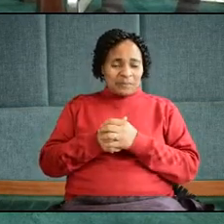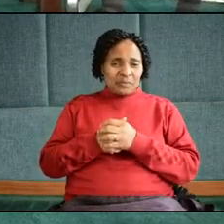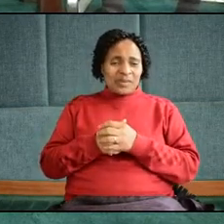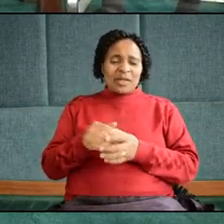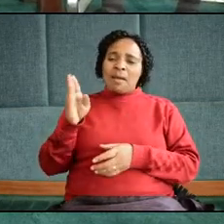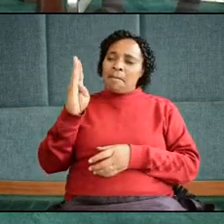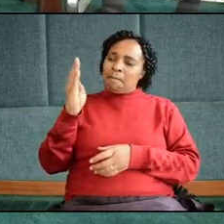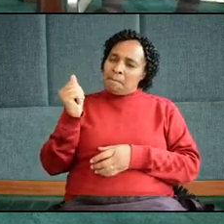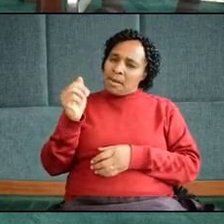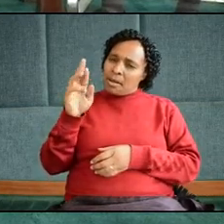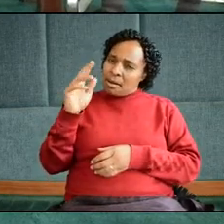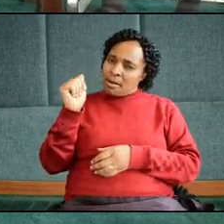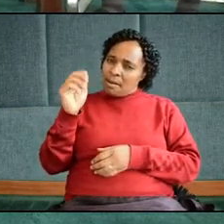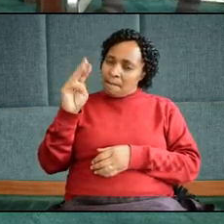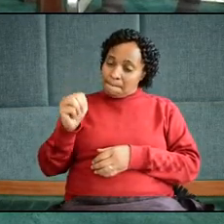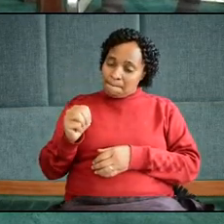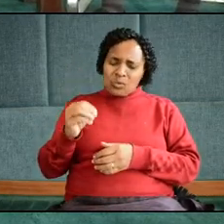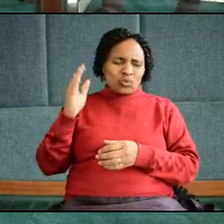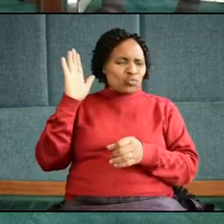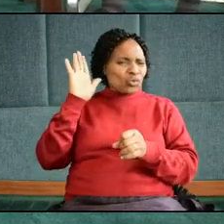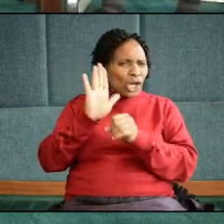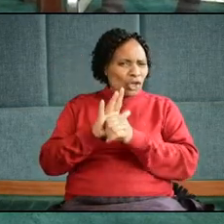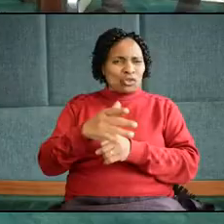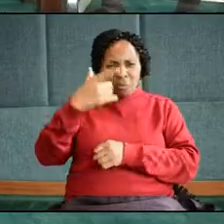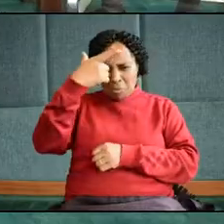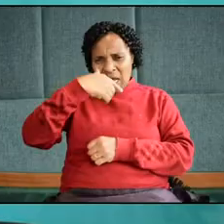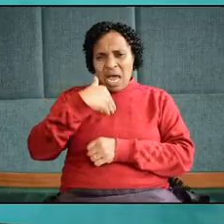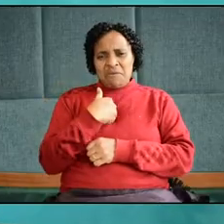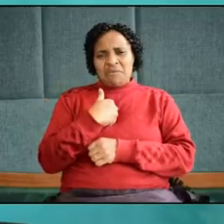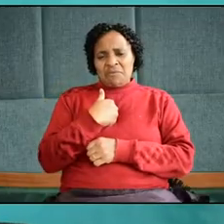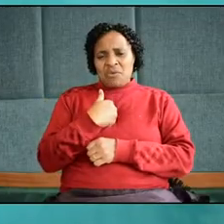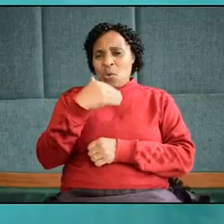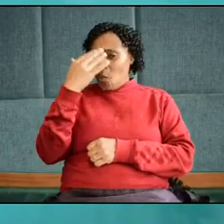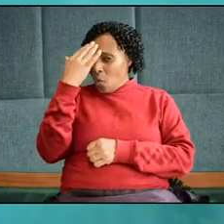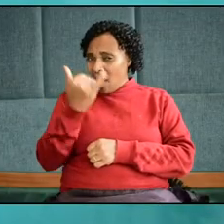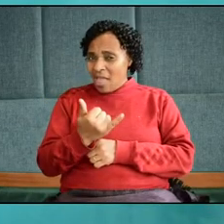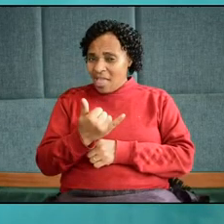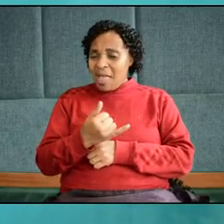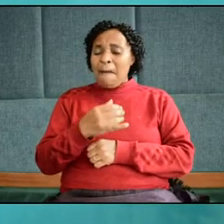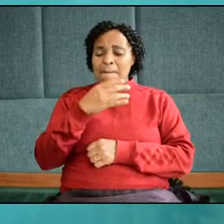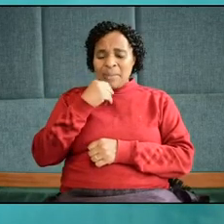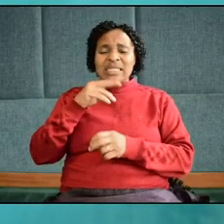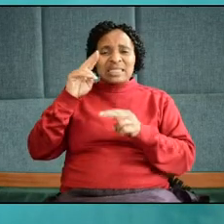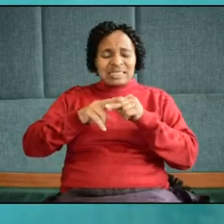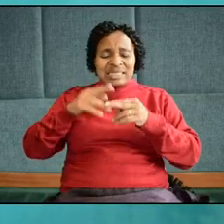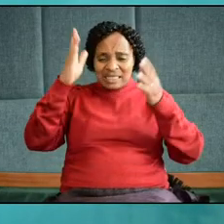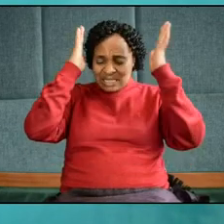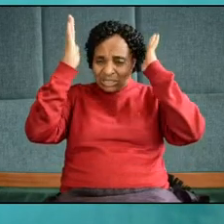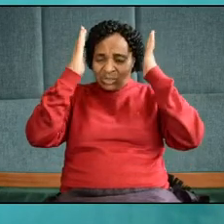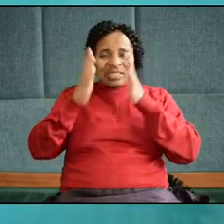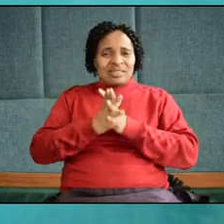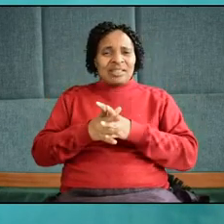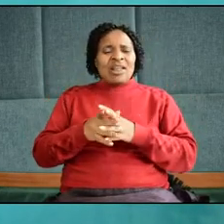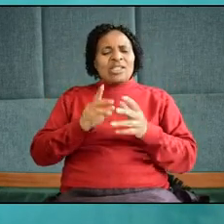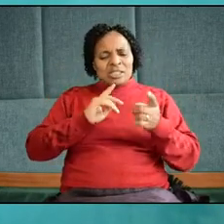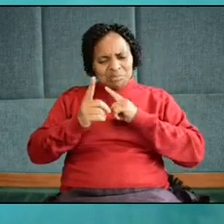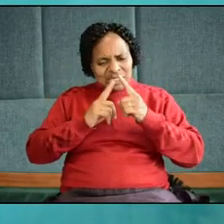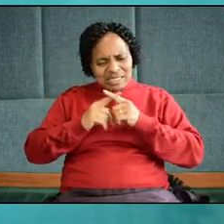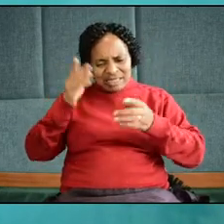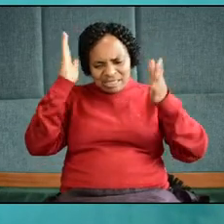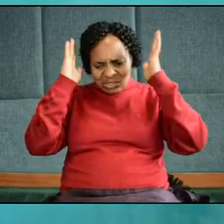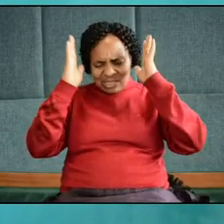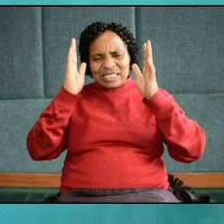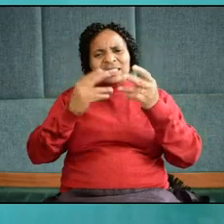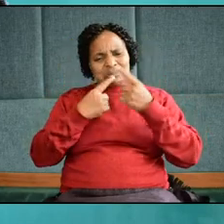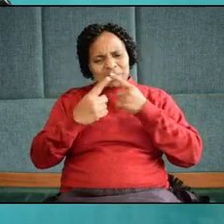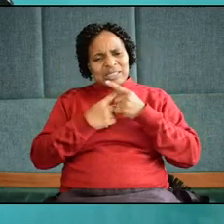I think Balaam must have been extremely blinded, because I'm imagining the guy seated on the donkey, and the donkey is speaking to him. So the donkey